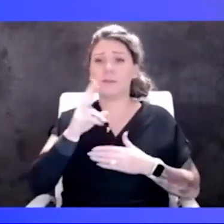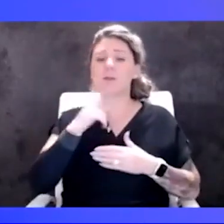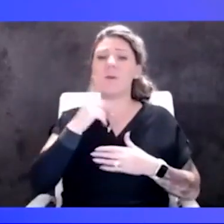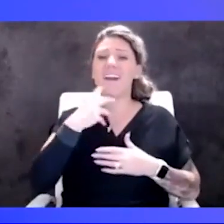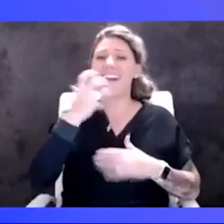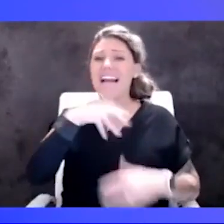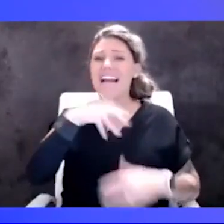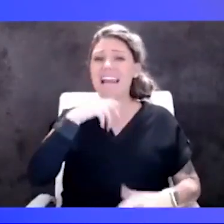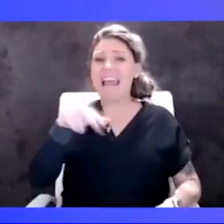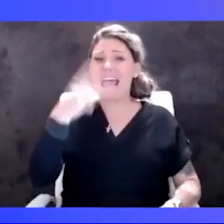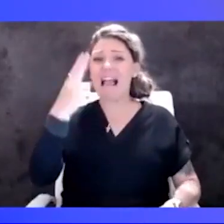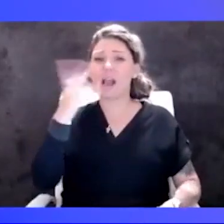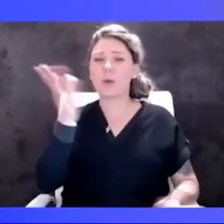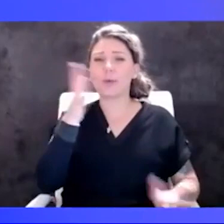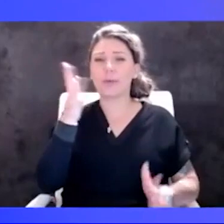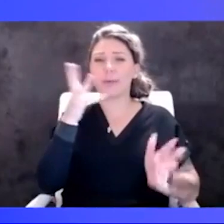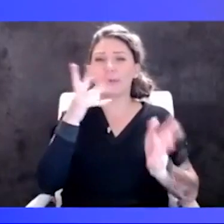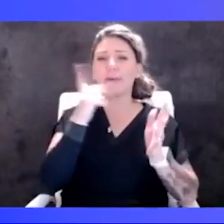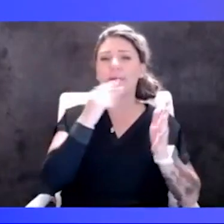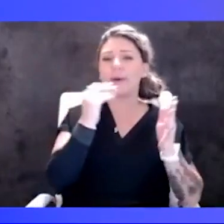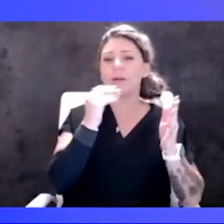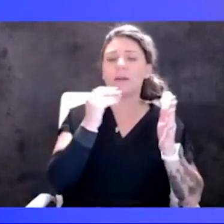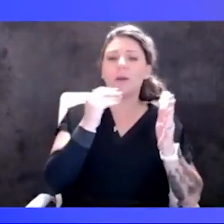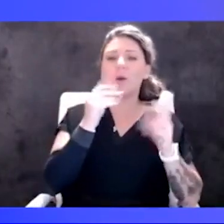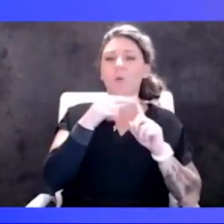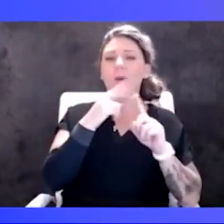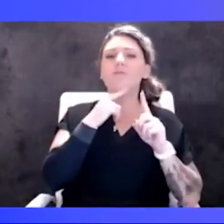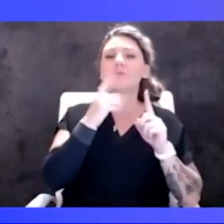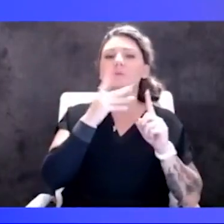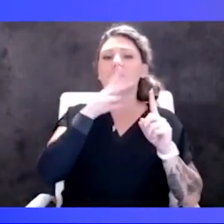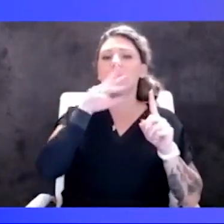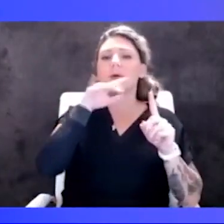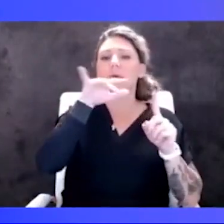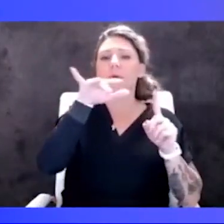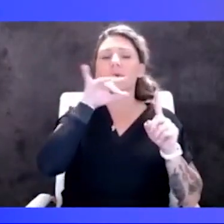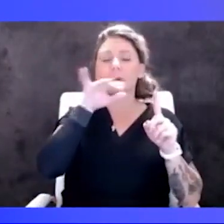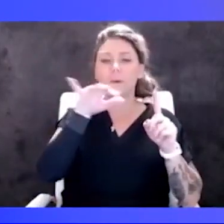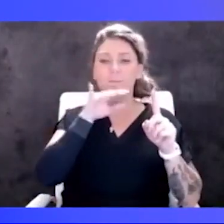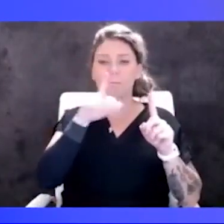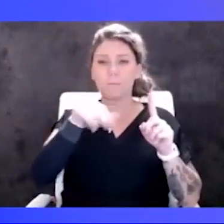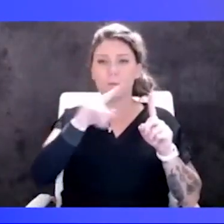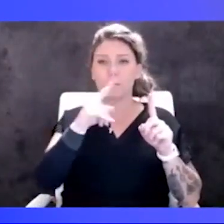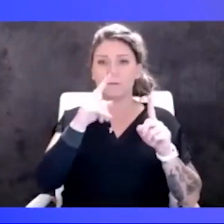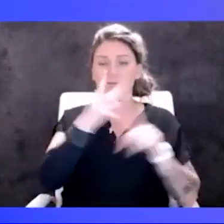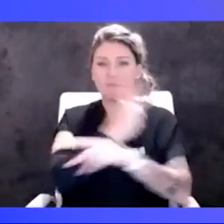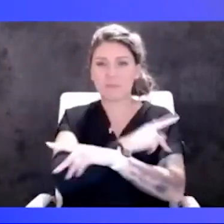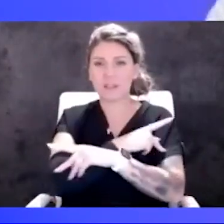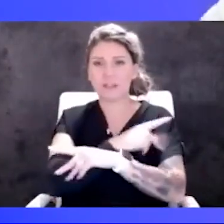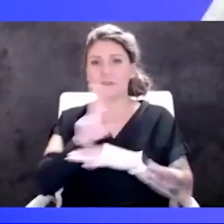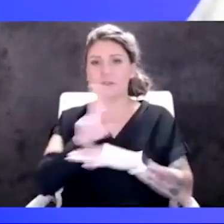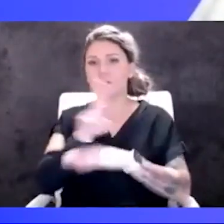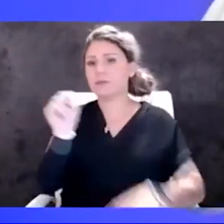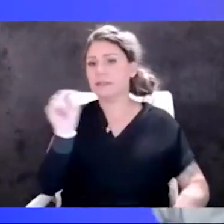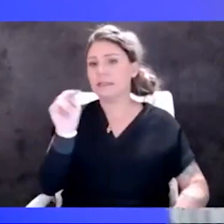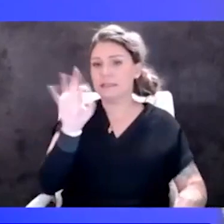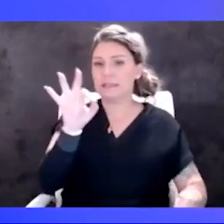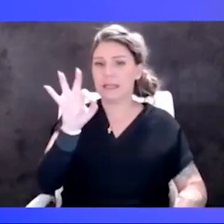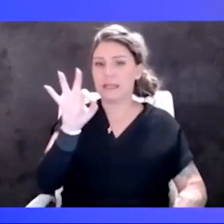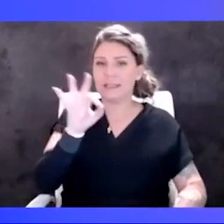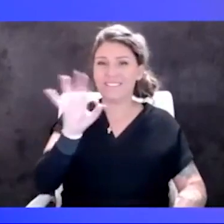there's aerosolization. Those patients, we always wear N95 maskers, full hood